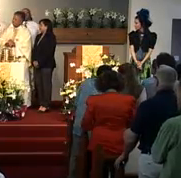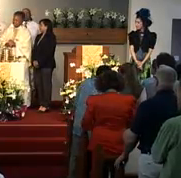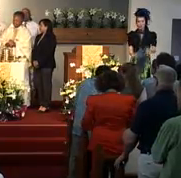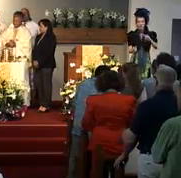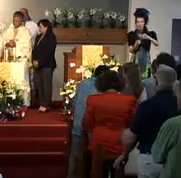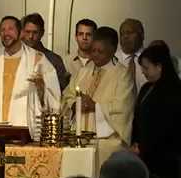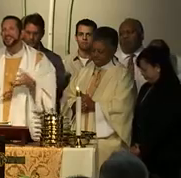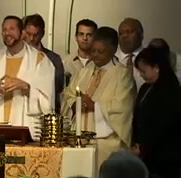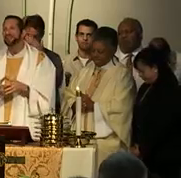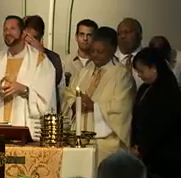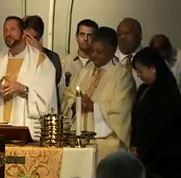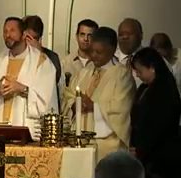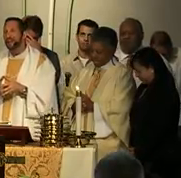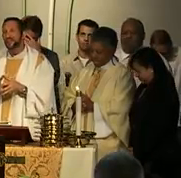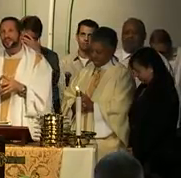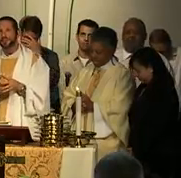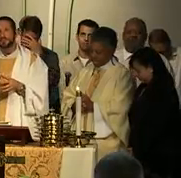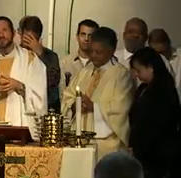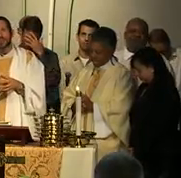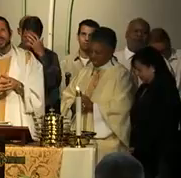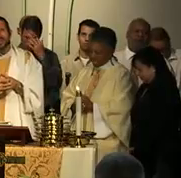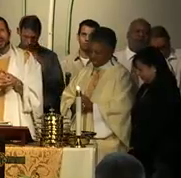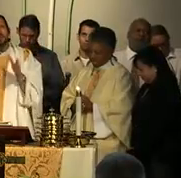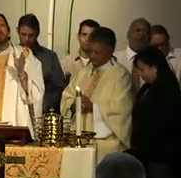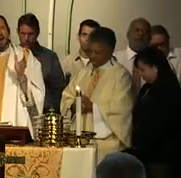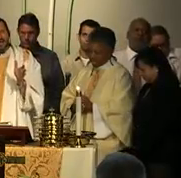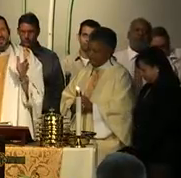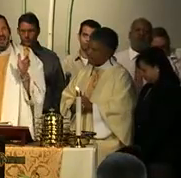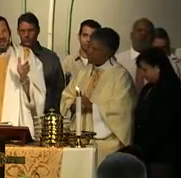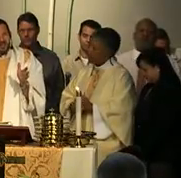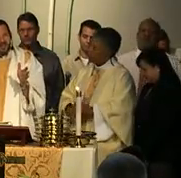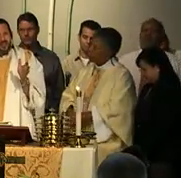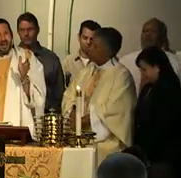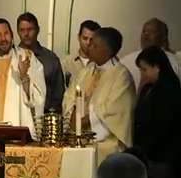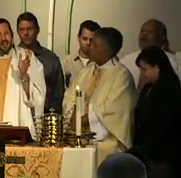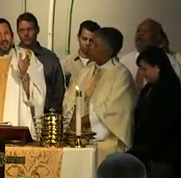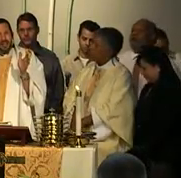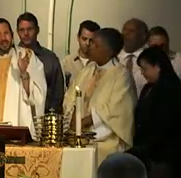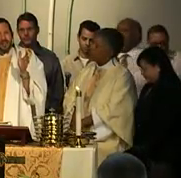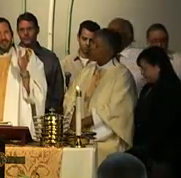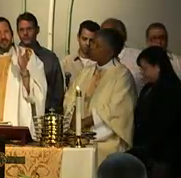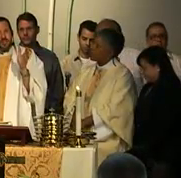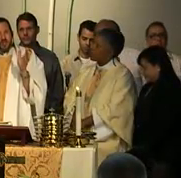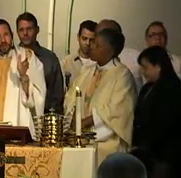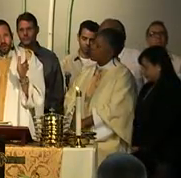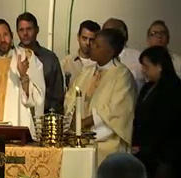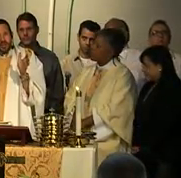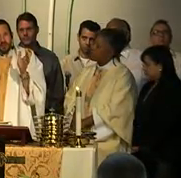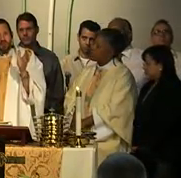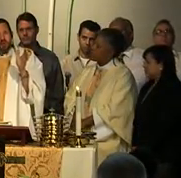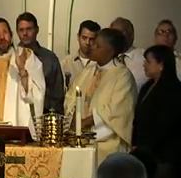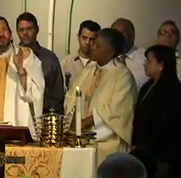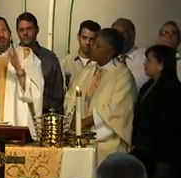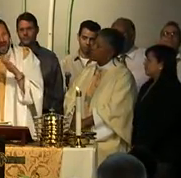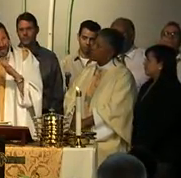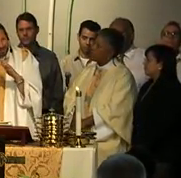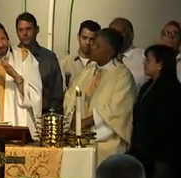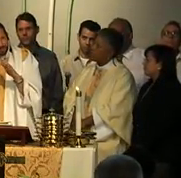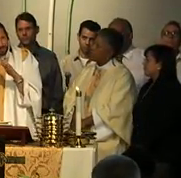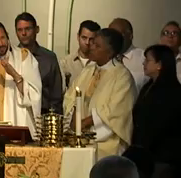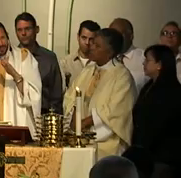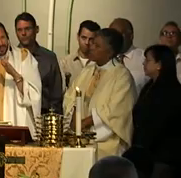So friends, as we prepare to leave this place, can I remind us that the stone that was rolled